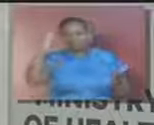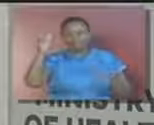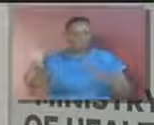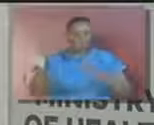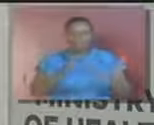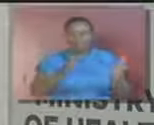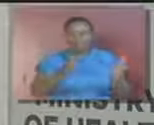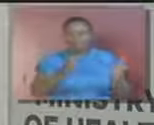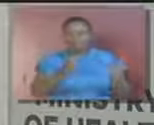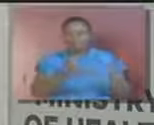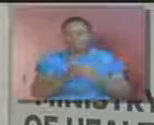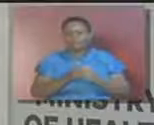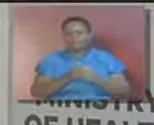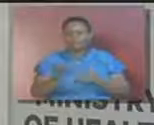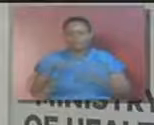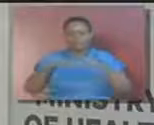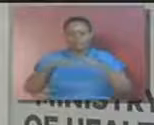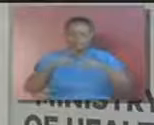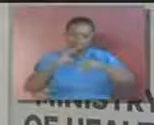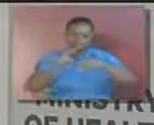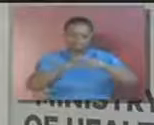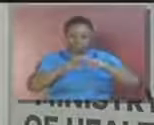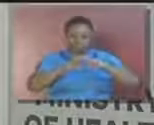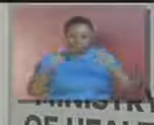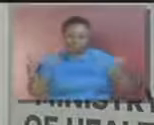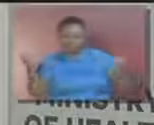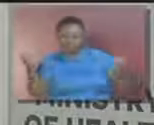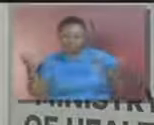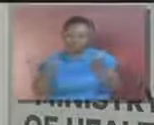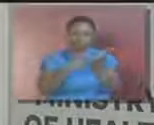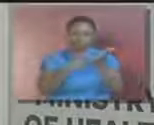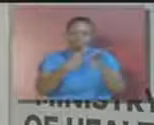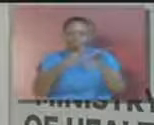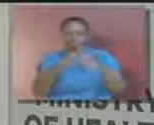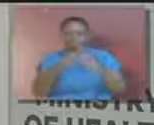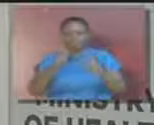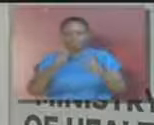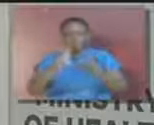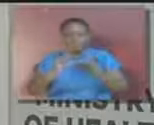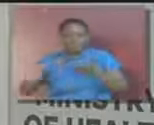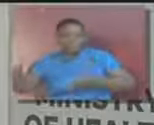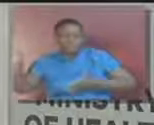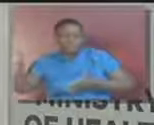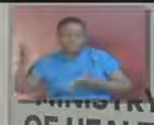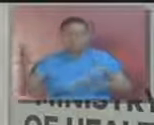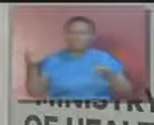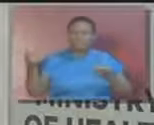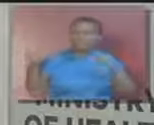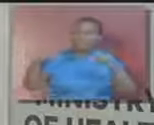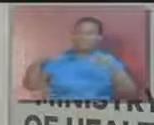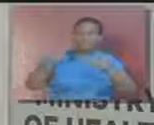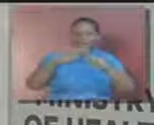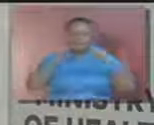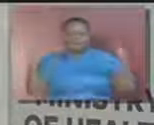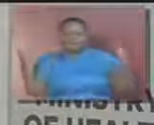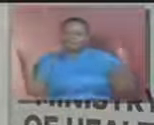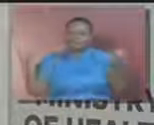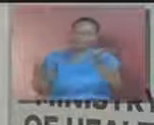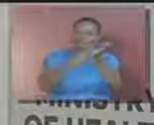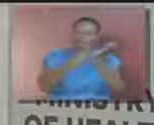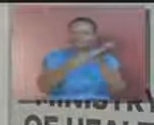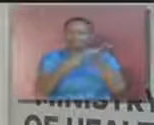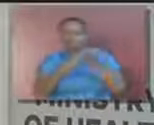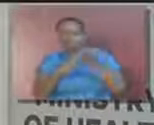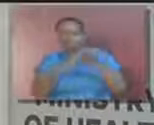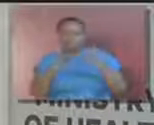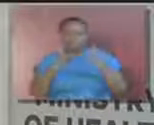variants, bring persons from University of the West Indies out in a forum where persons can have that chance to ask the questions that they wish to.